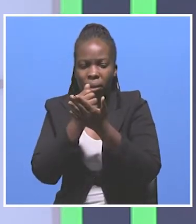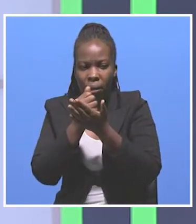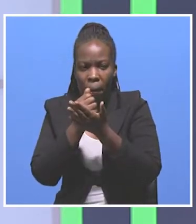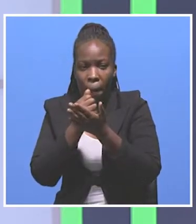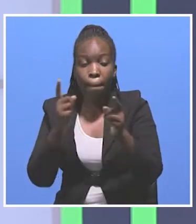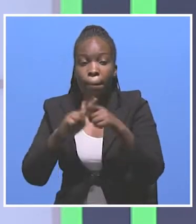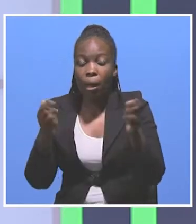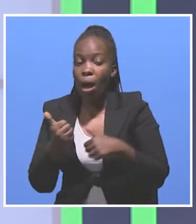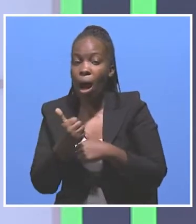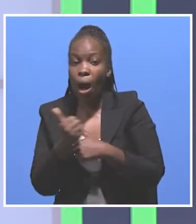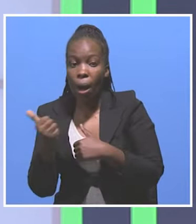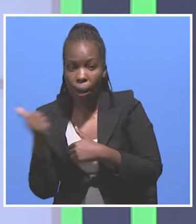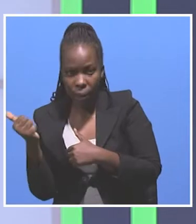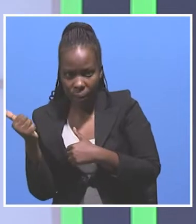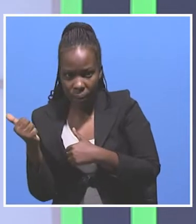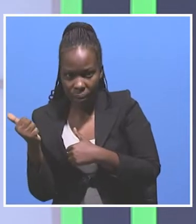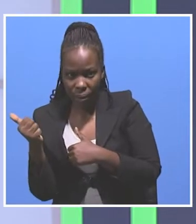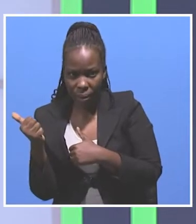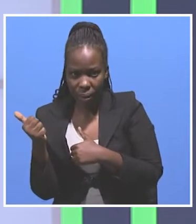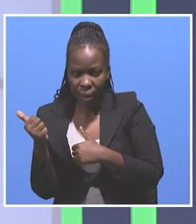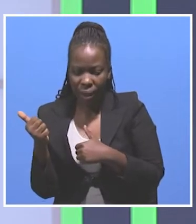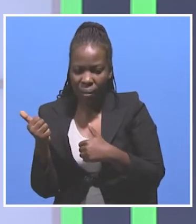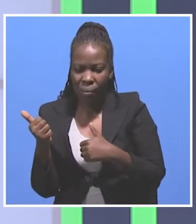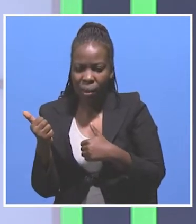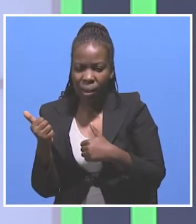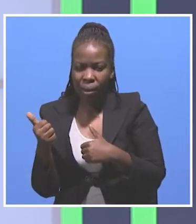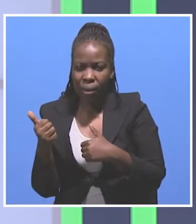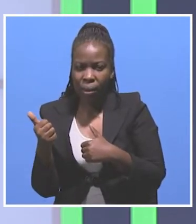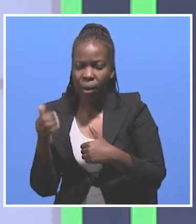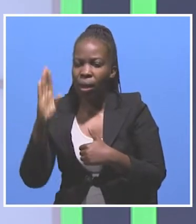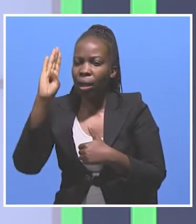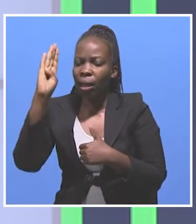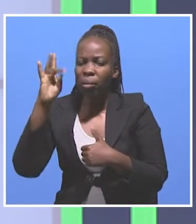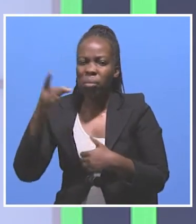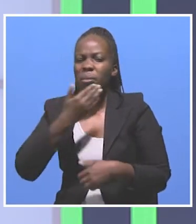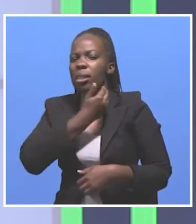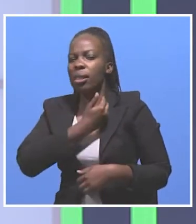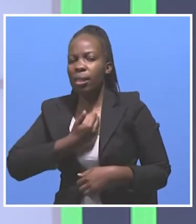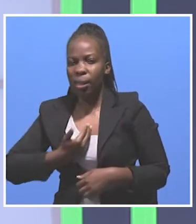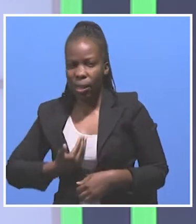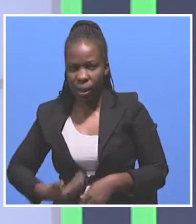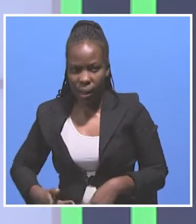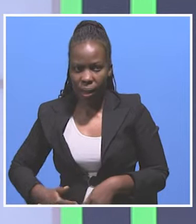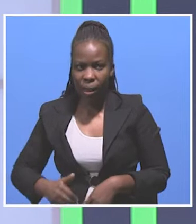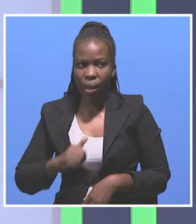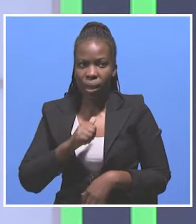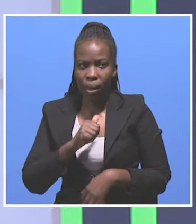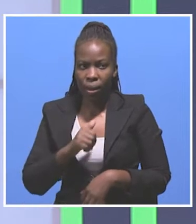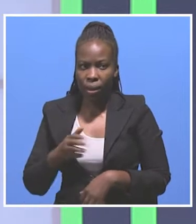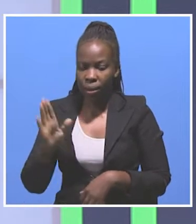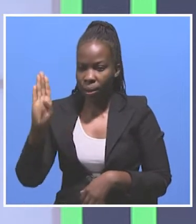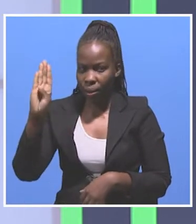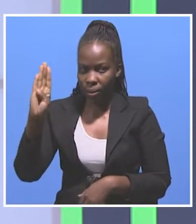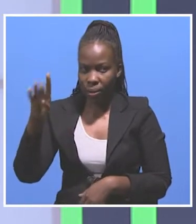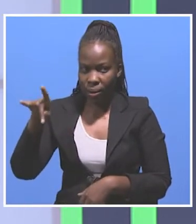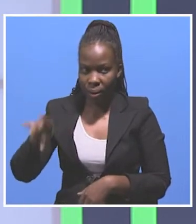But for others, they complicate so much that it will not allow you to reach the end. So for someone